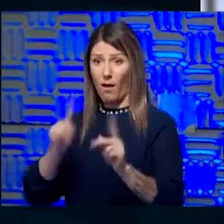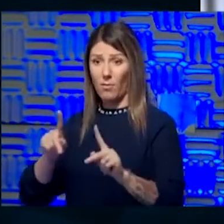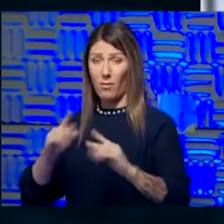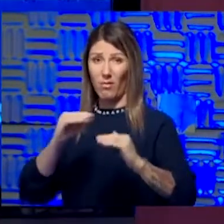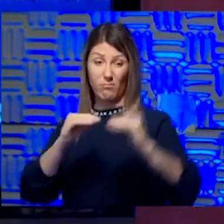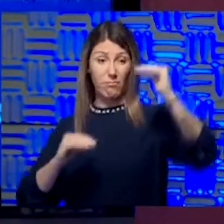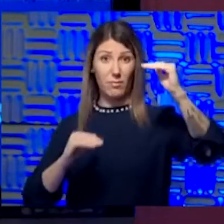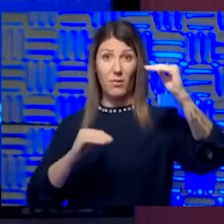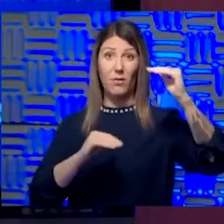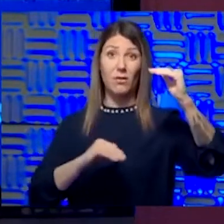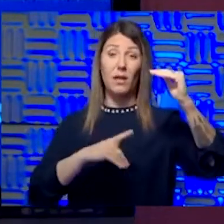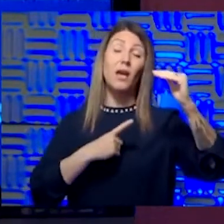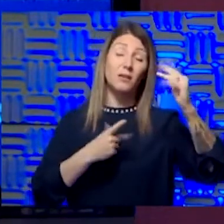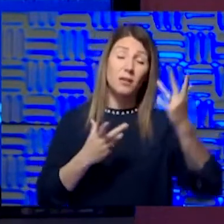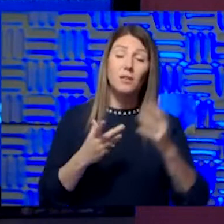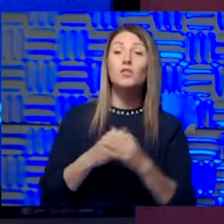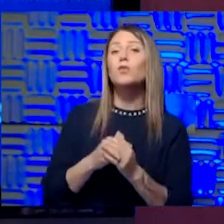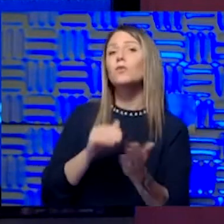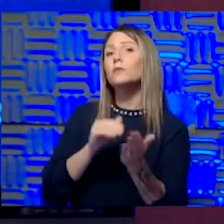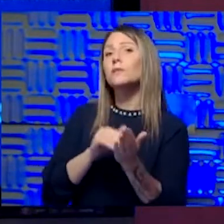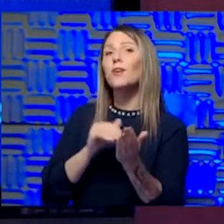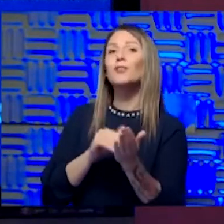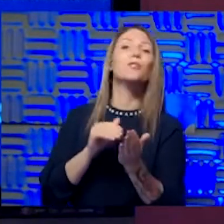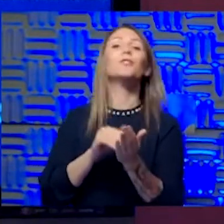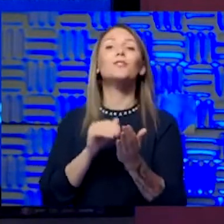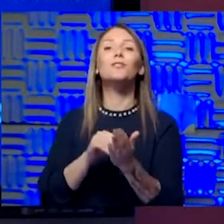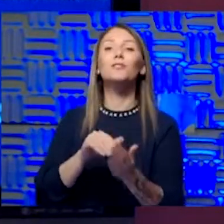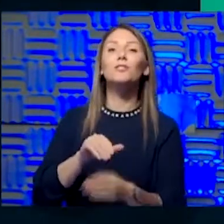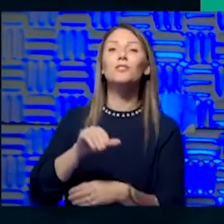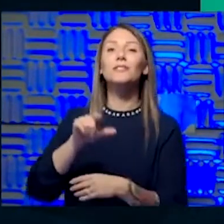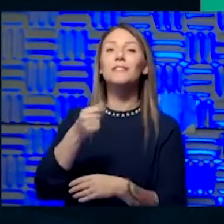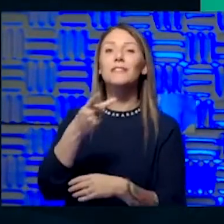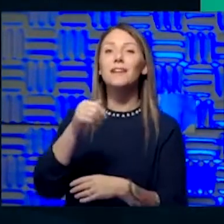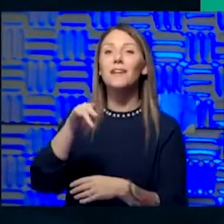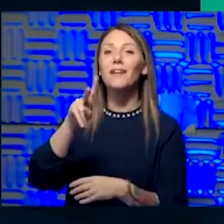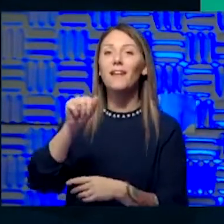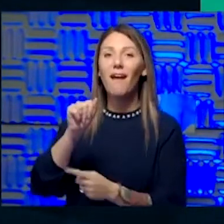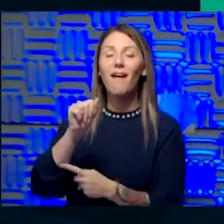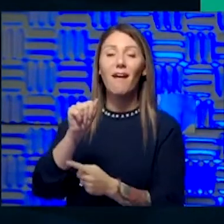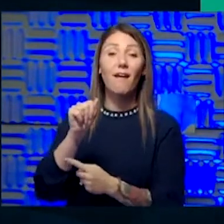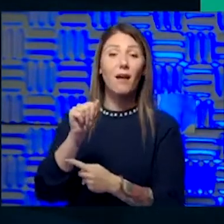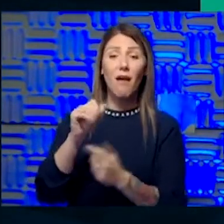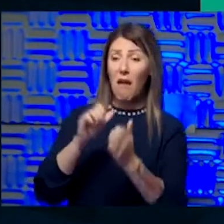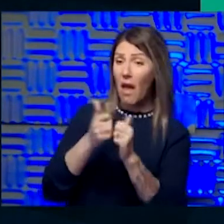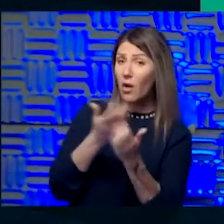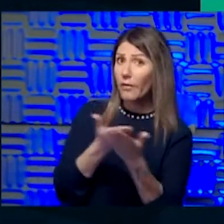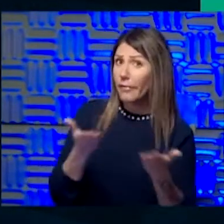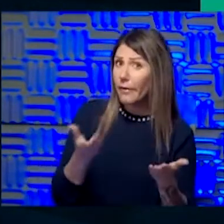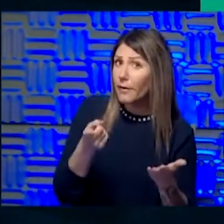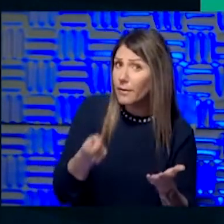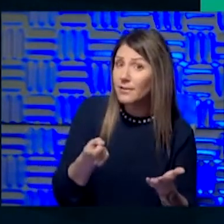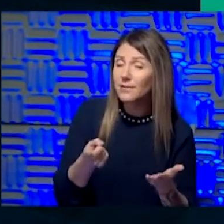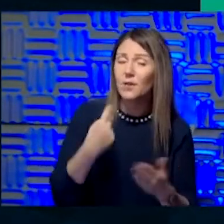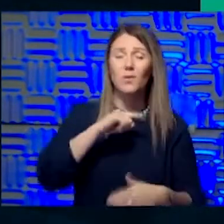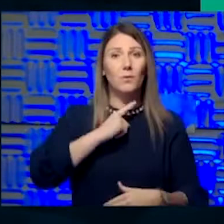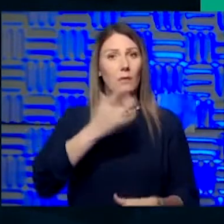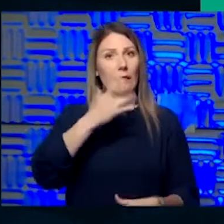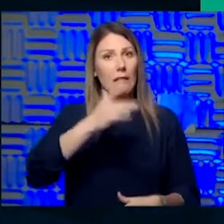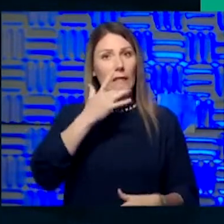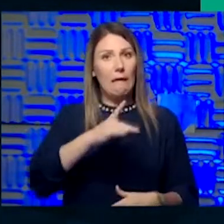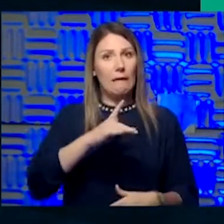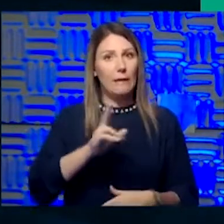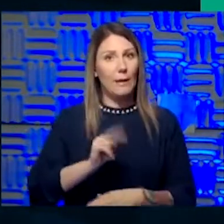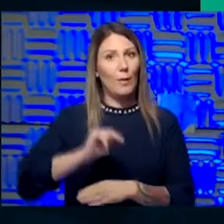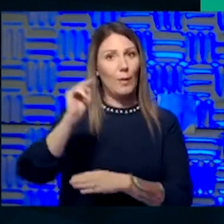Dr. Adiga, up in Liberty, how are things? We've been pretty lucky here in the Northland, as you know.